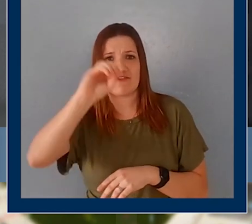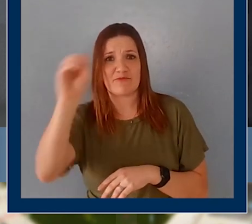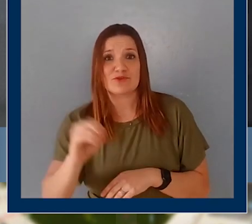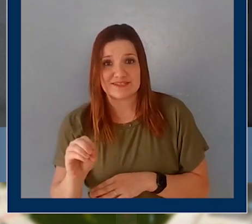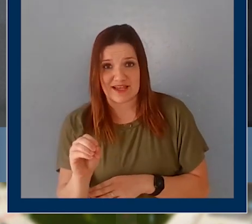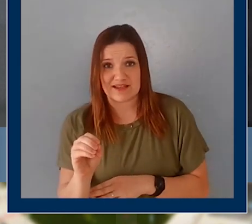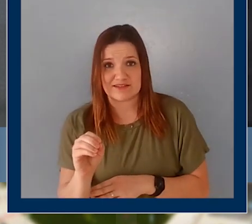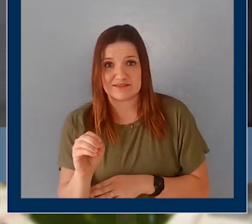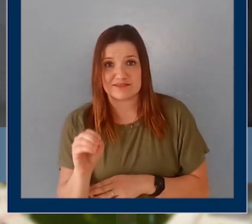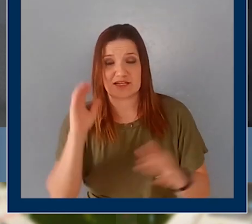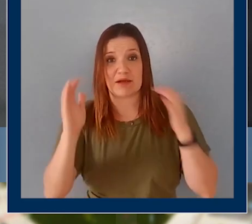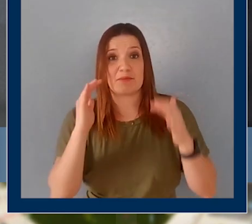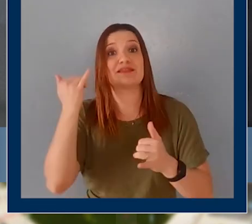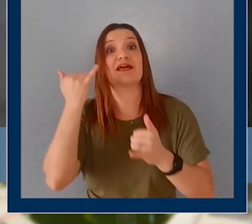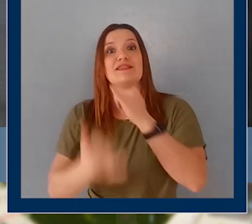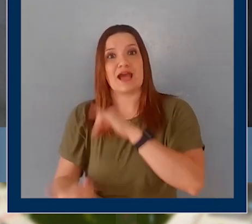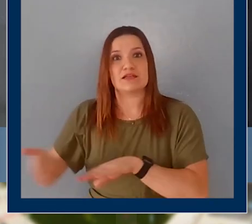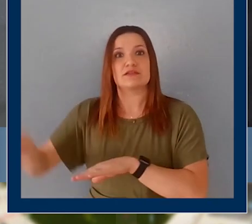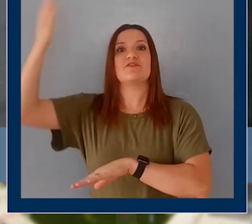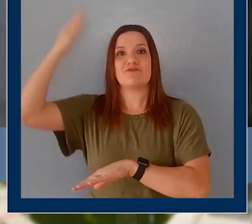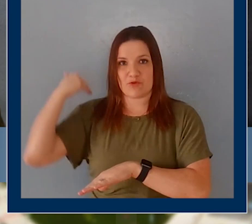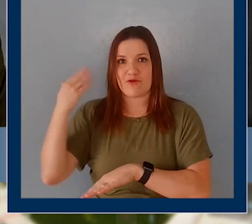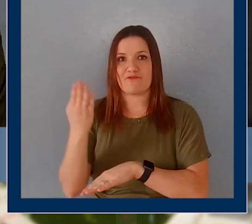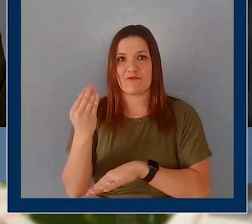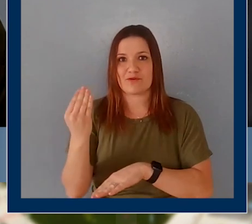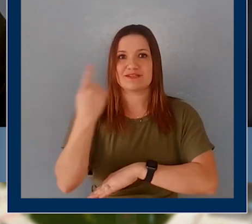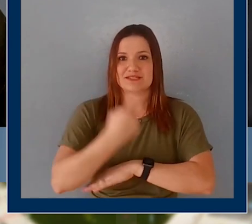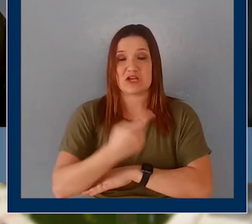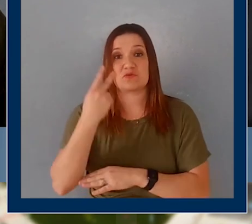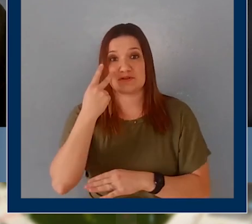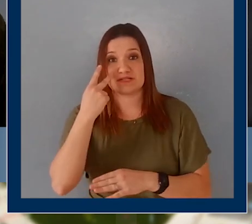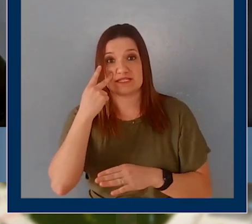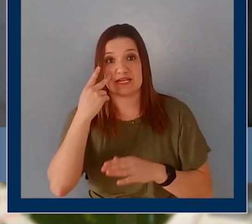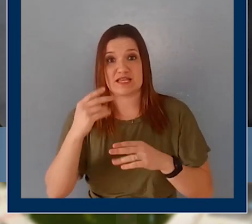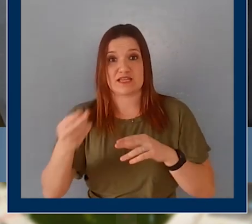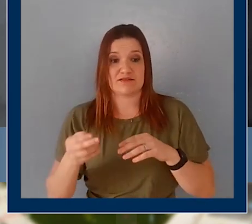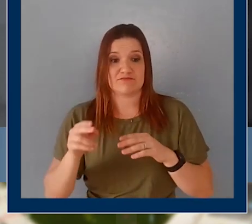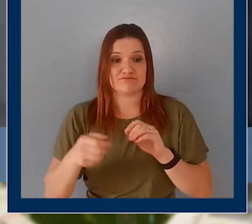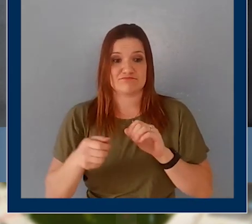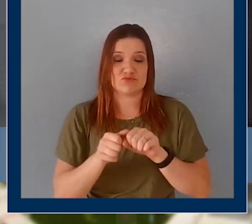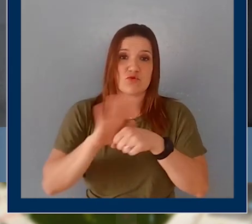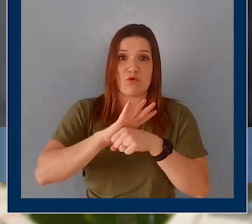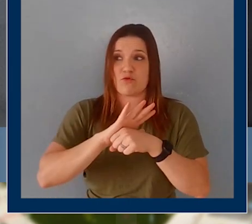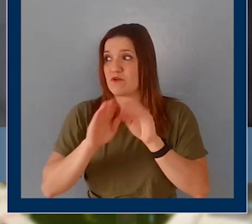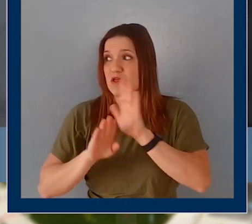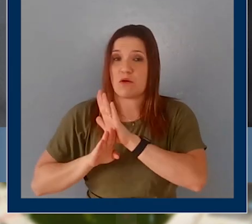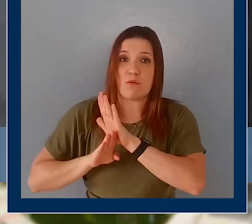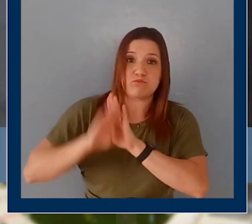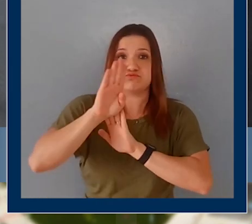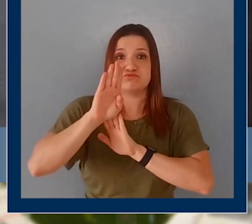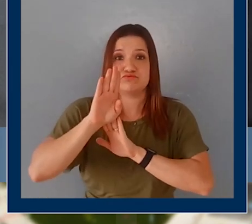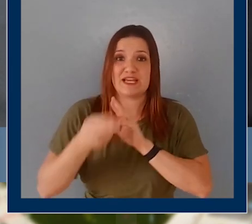tested positive for the virus. But over the last 14 days, that